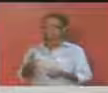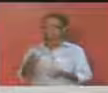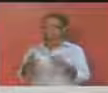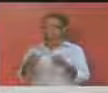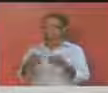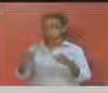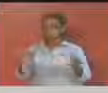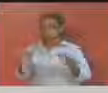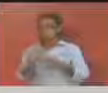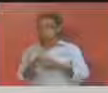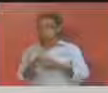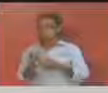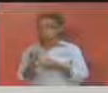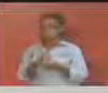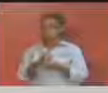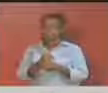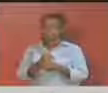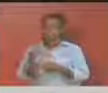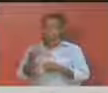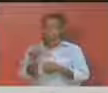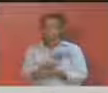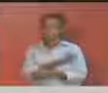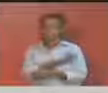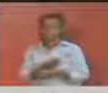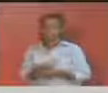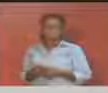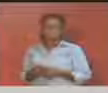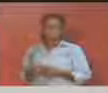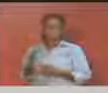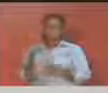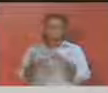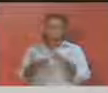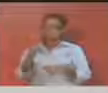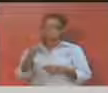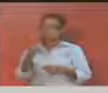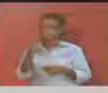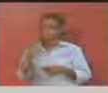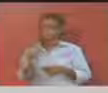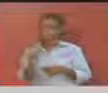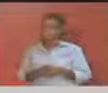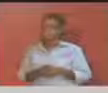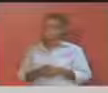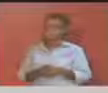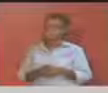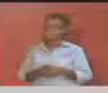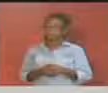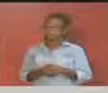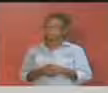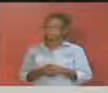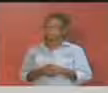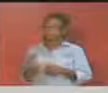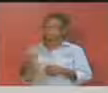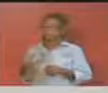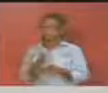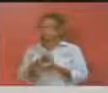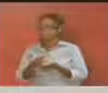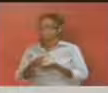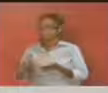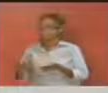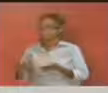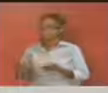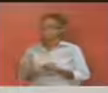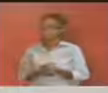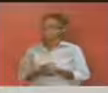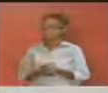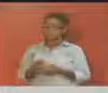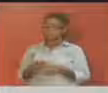vaccines for Trinidad and Tobago for COVID is not a simple thing like sourcing paracetamol, which